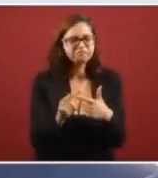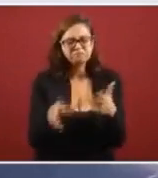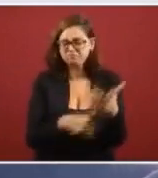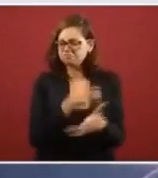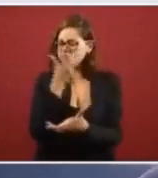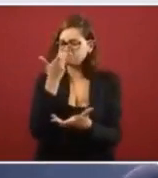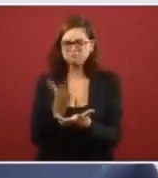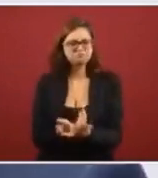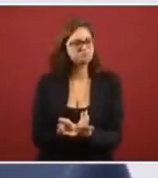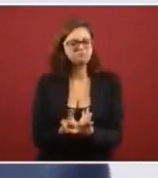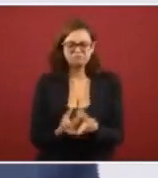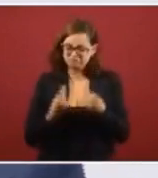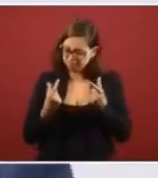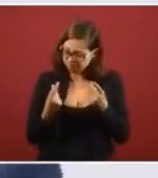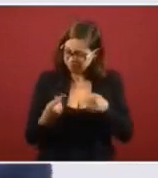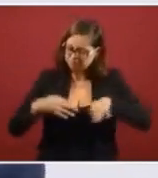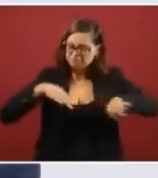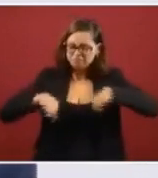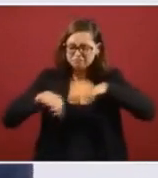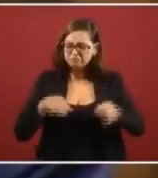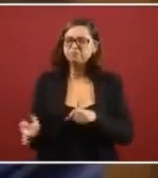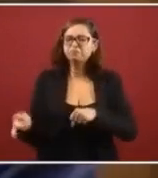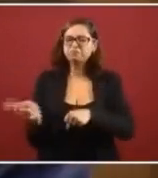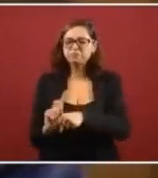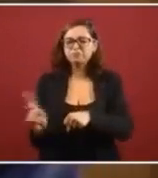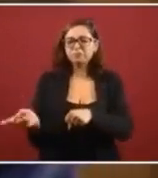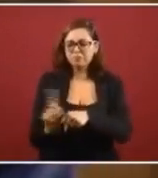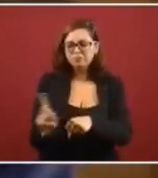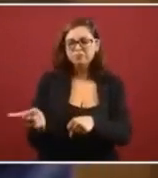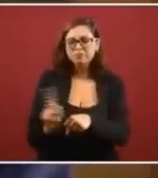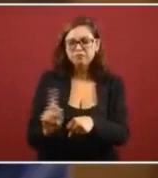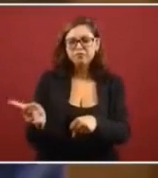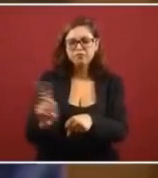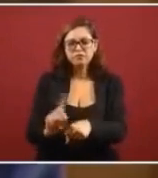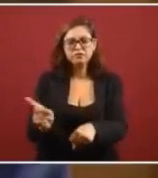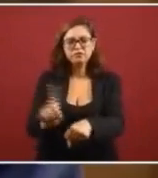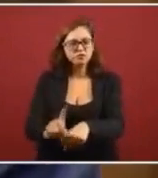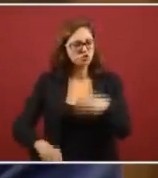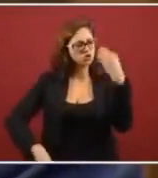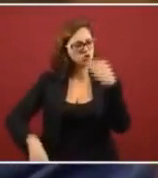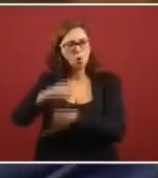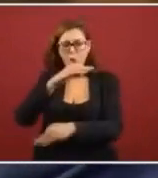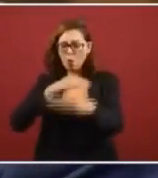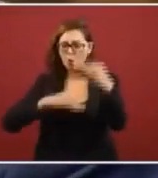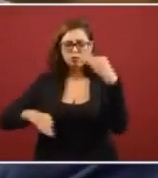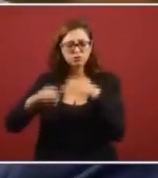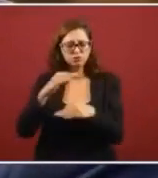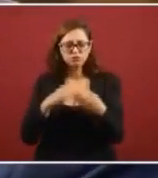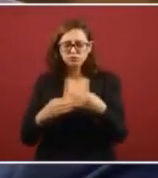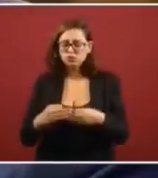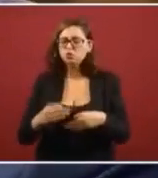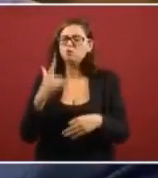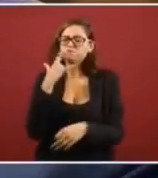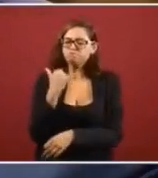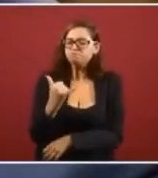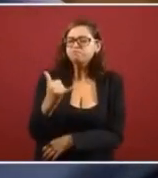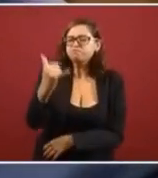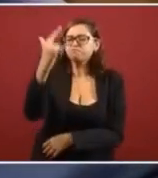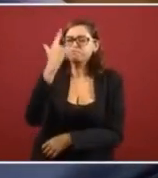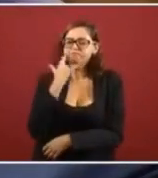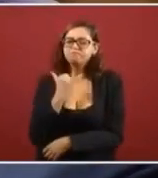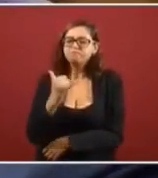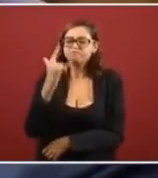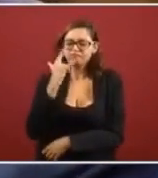and we are working every day and we are doing everything that is